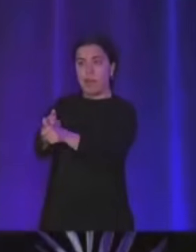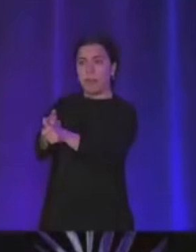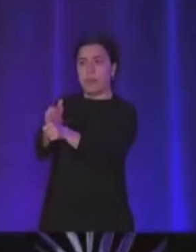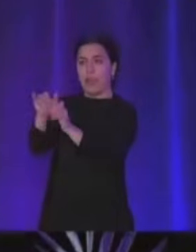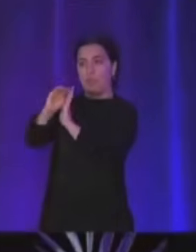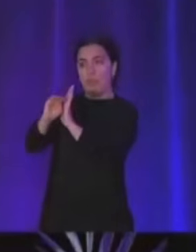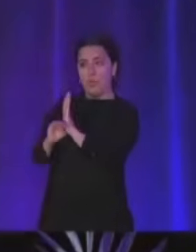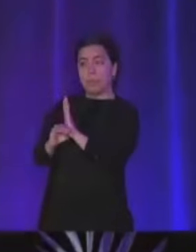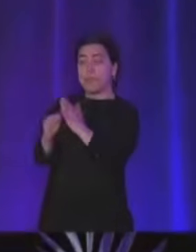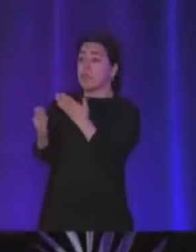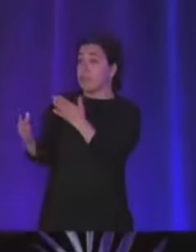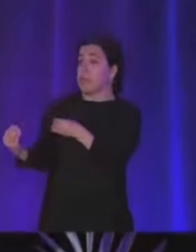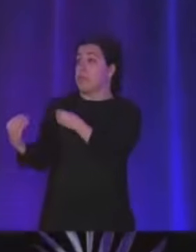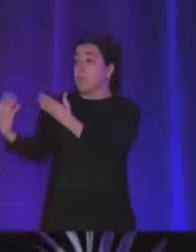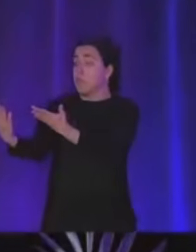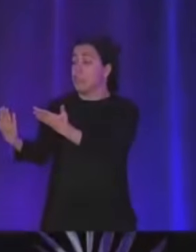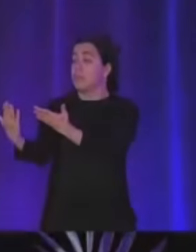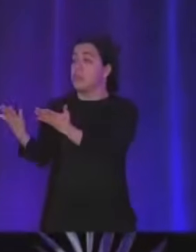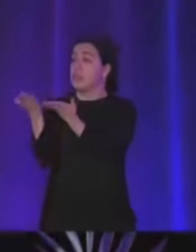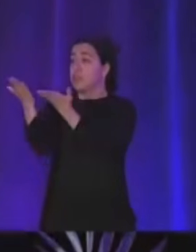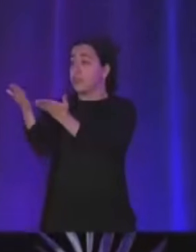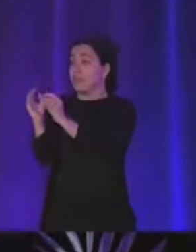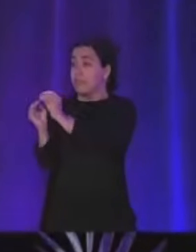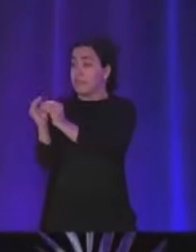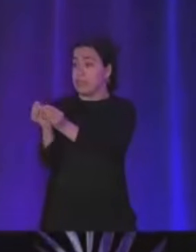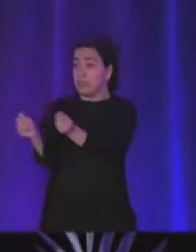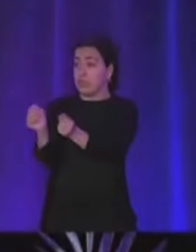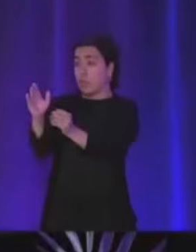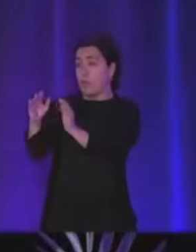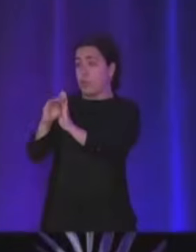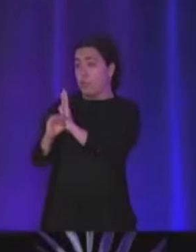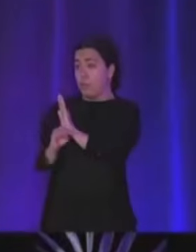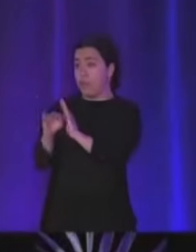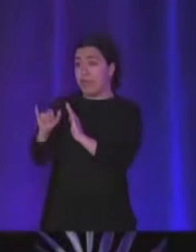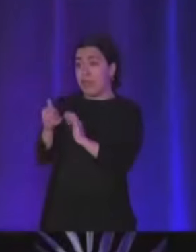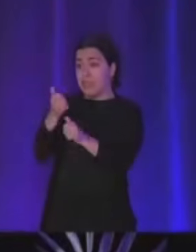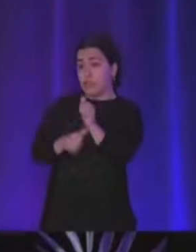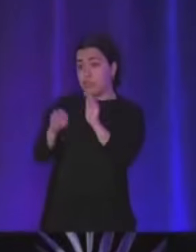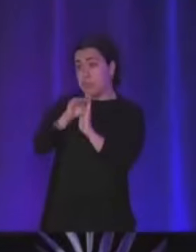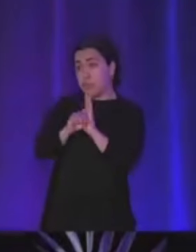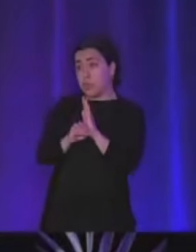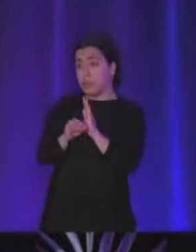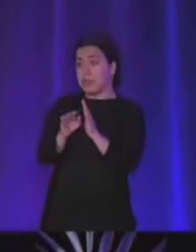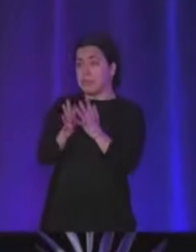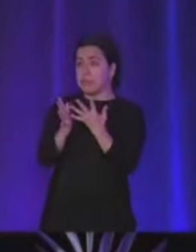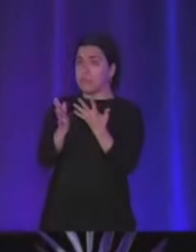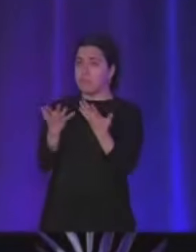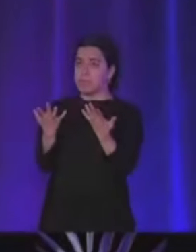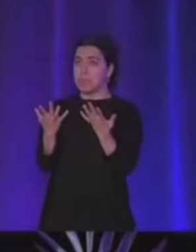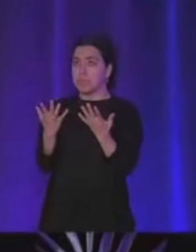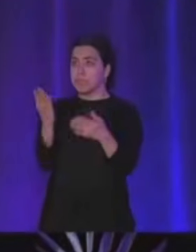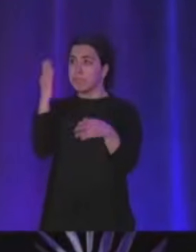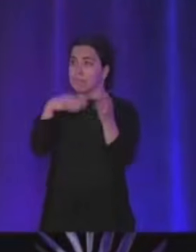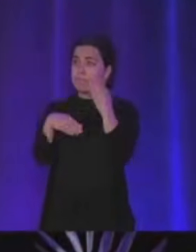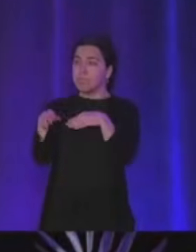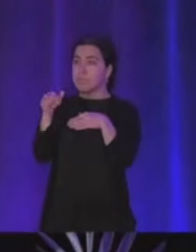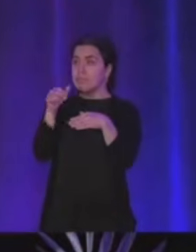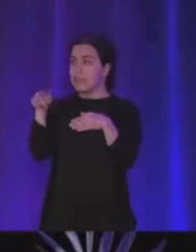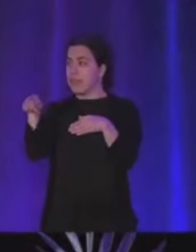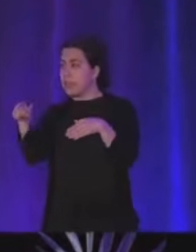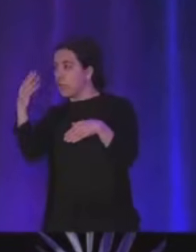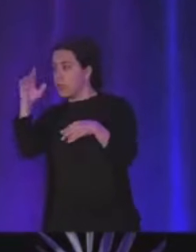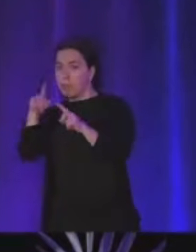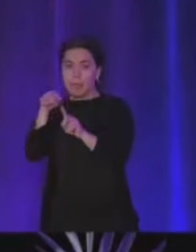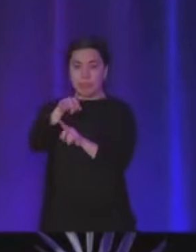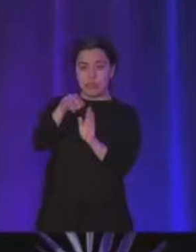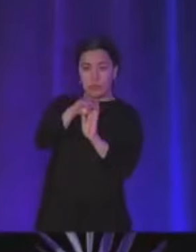way to fix for that rule. Each of those rules is discrete. It doesn't know about each other. So let's take a look at an